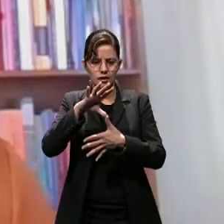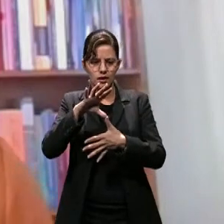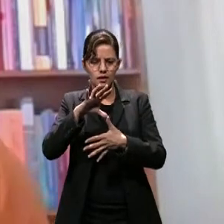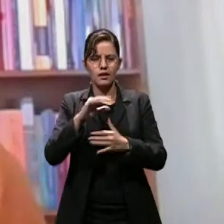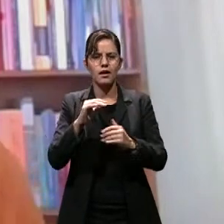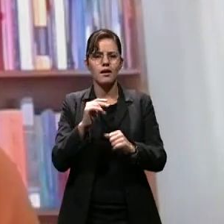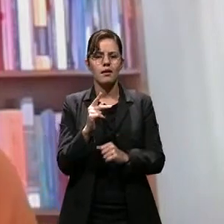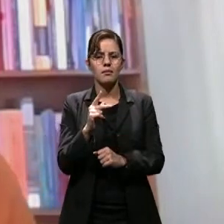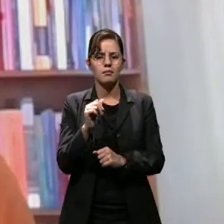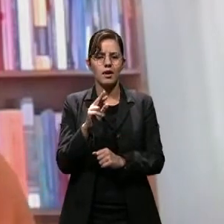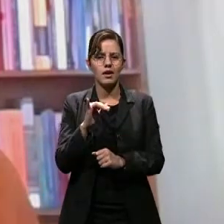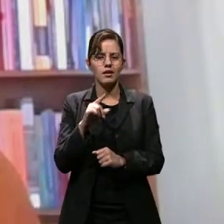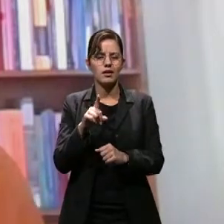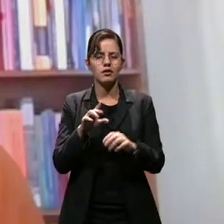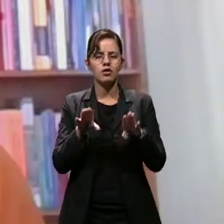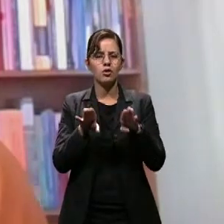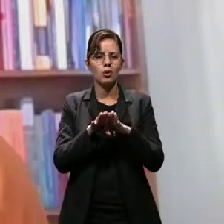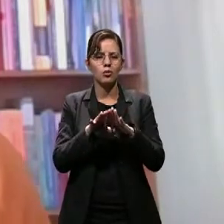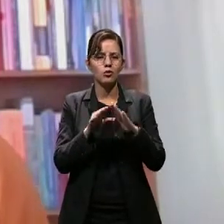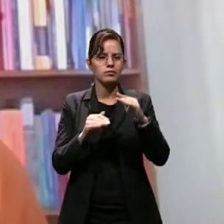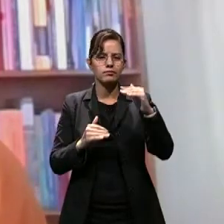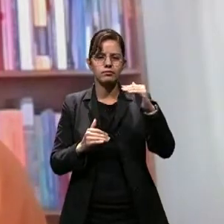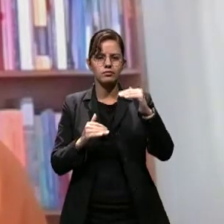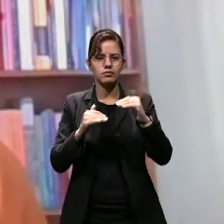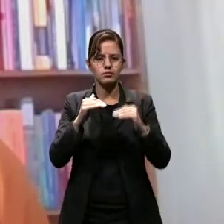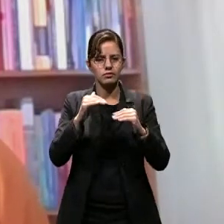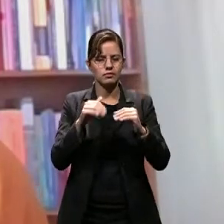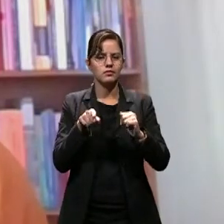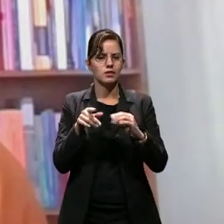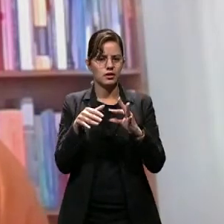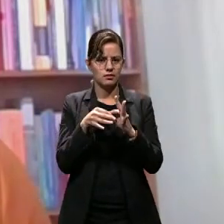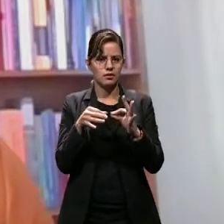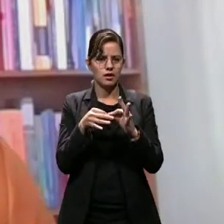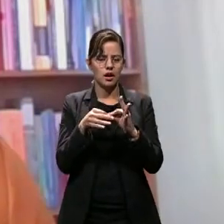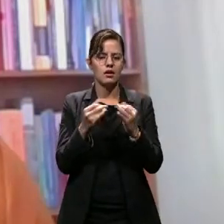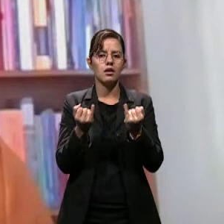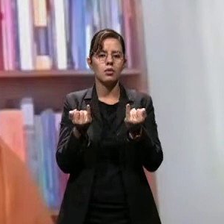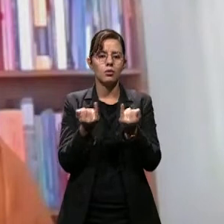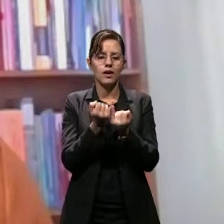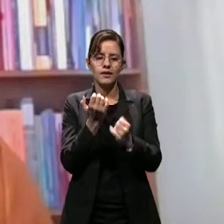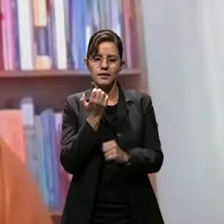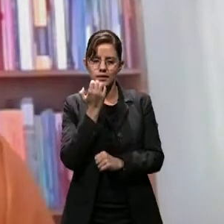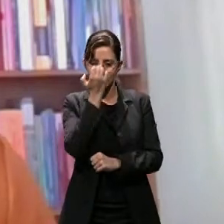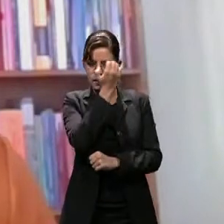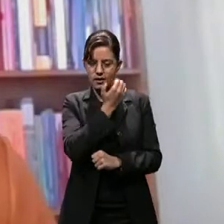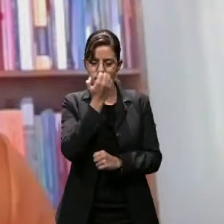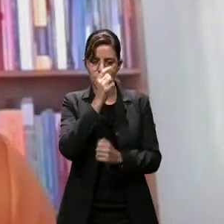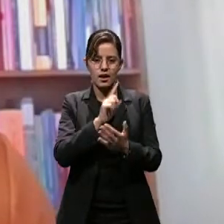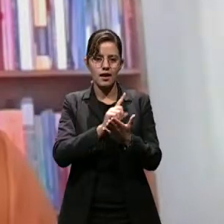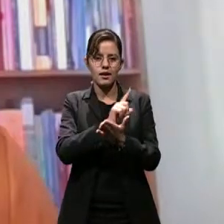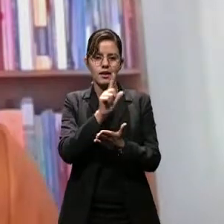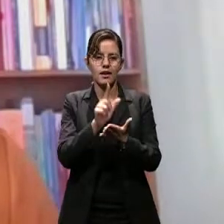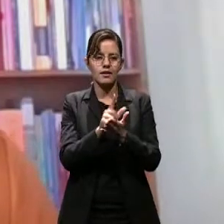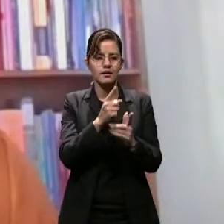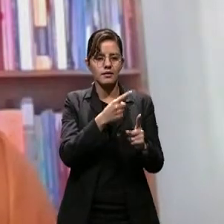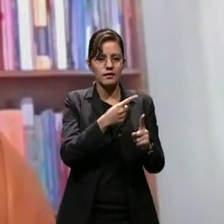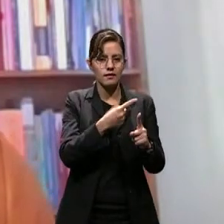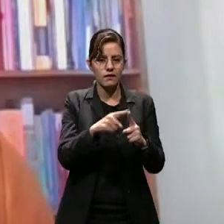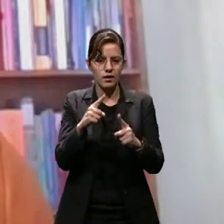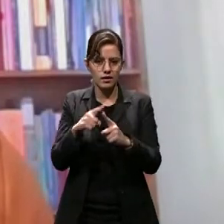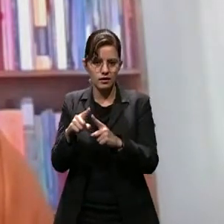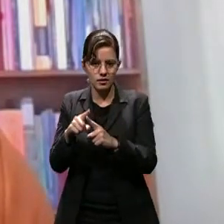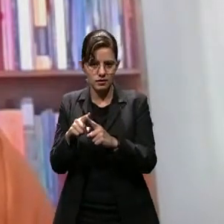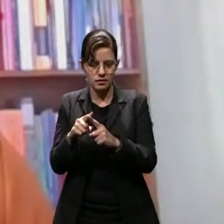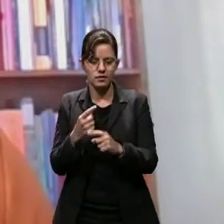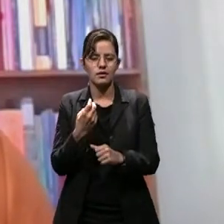perspective regarding the reach of parity, as well as the analysis of the legislation